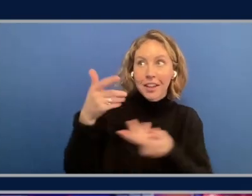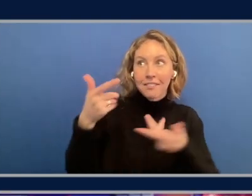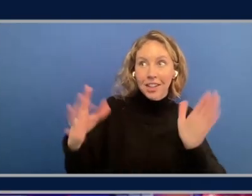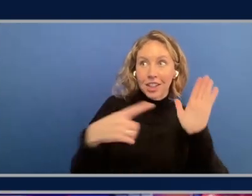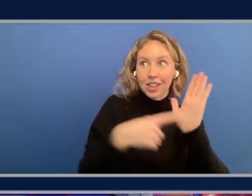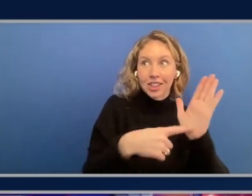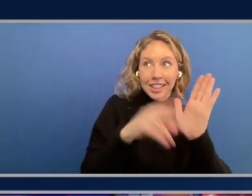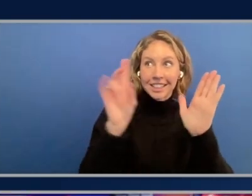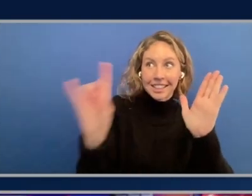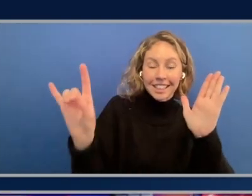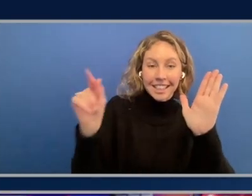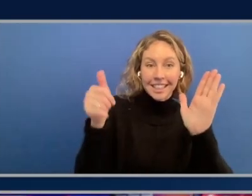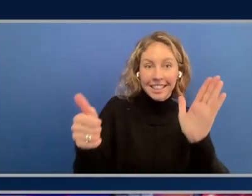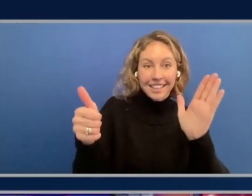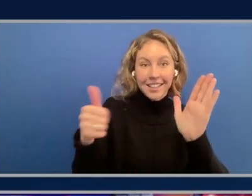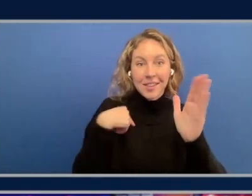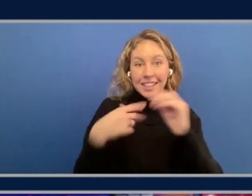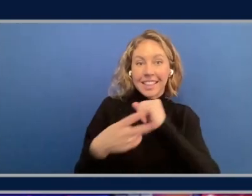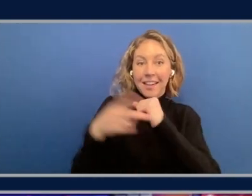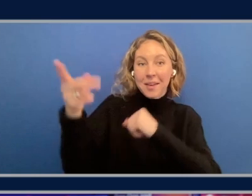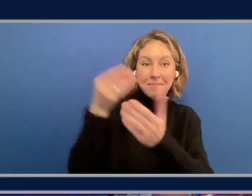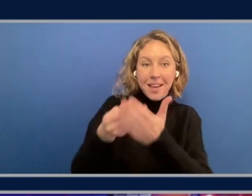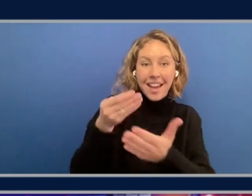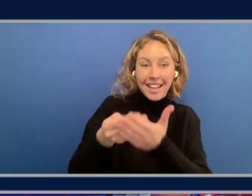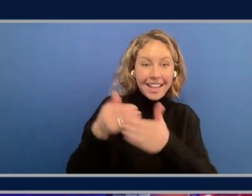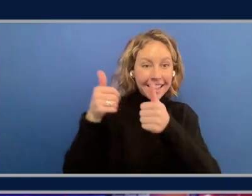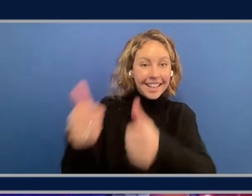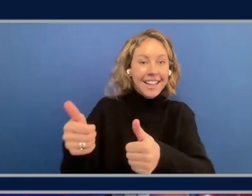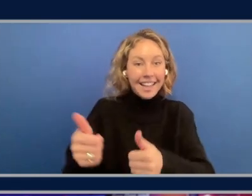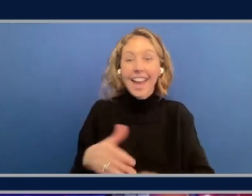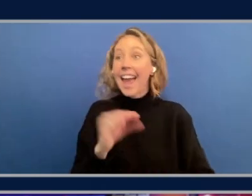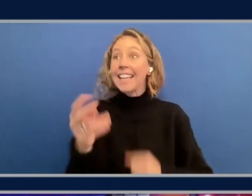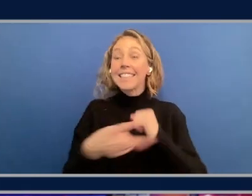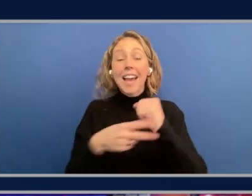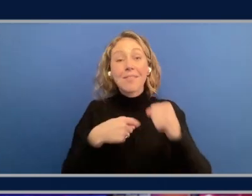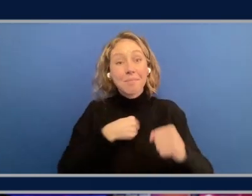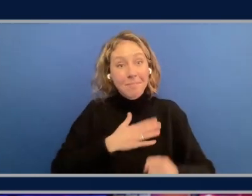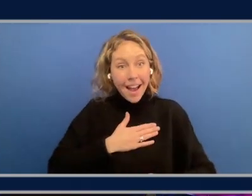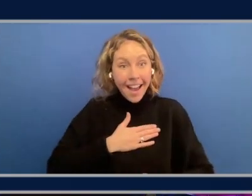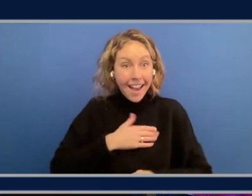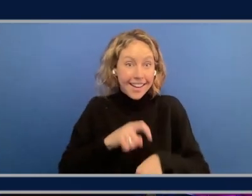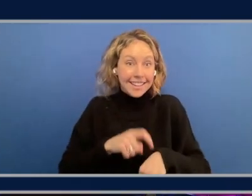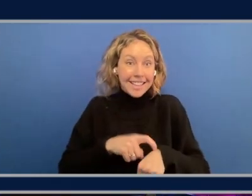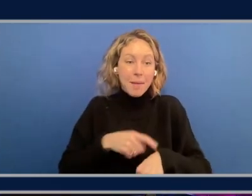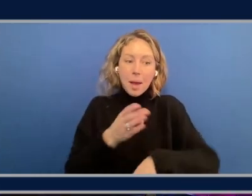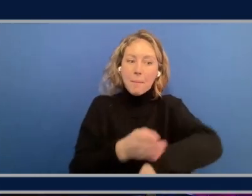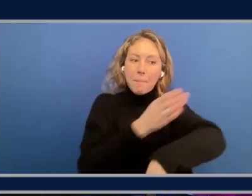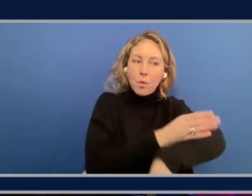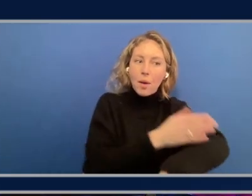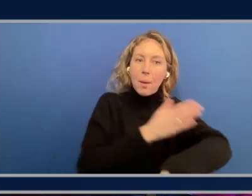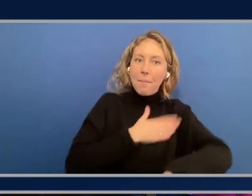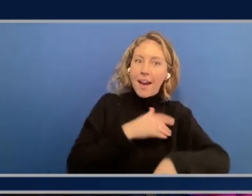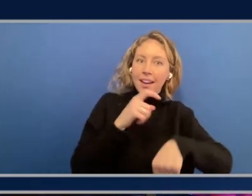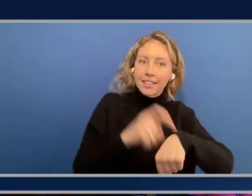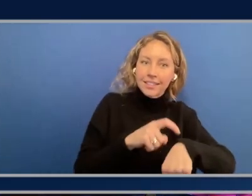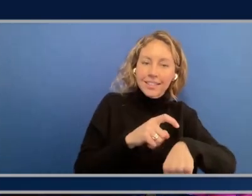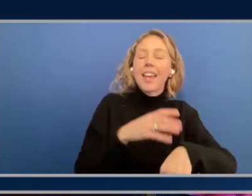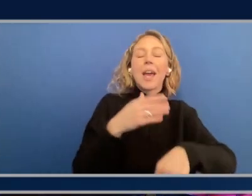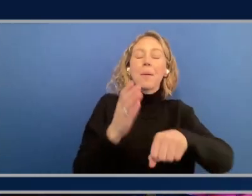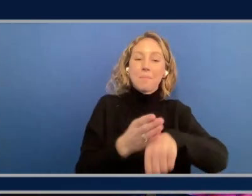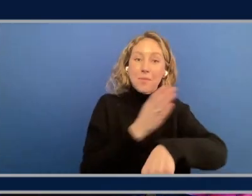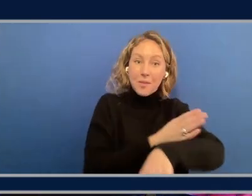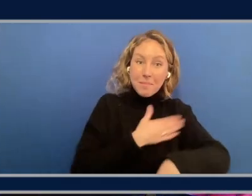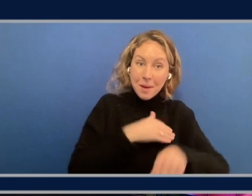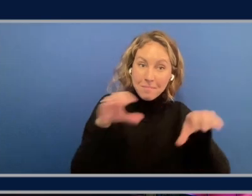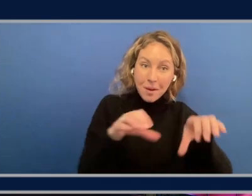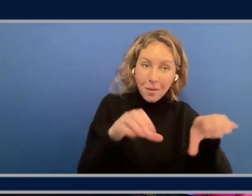money. Saving time. saving me time, right? We're Fiona? improving our performance and saving you money. So that's a good thing.